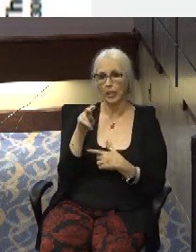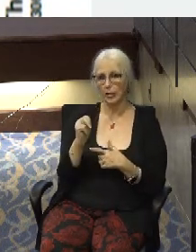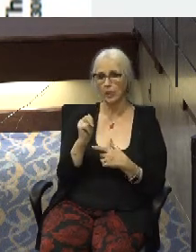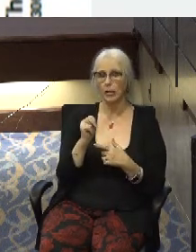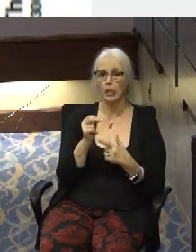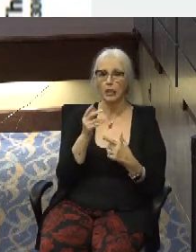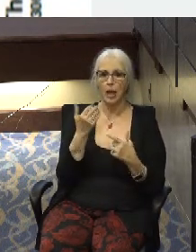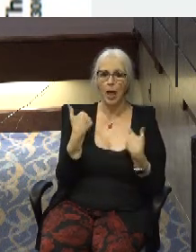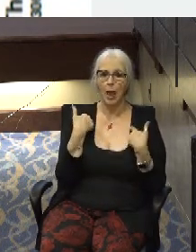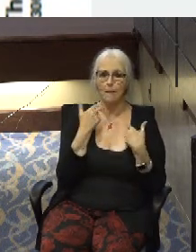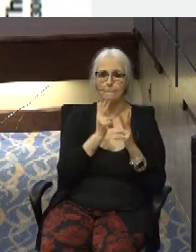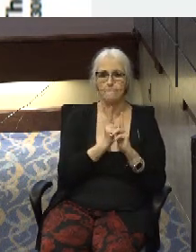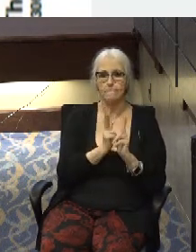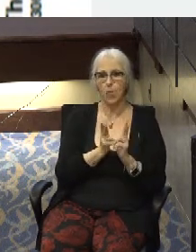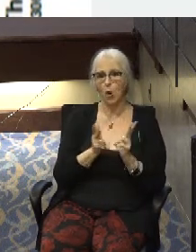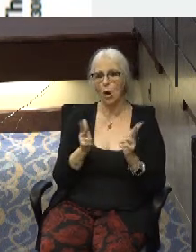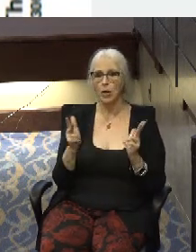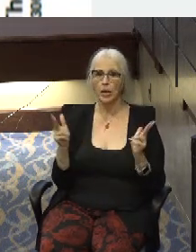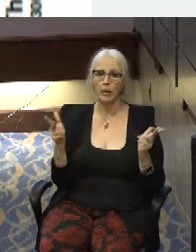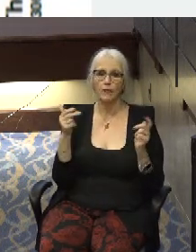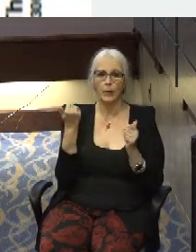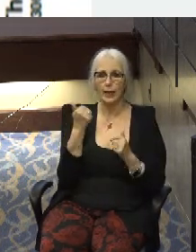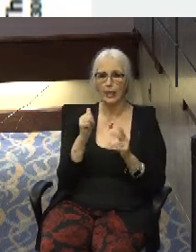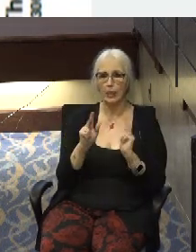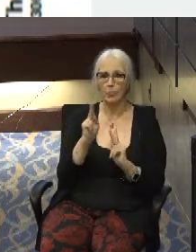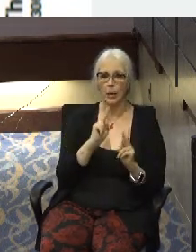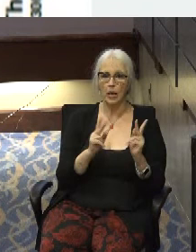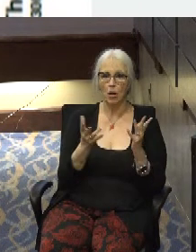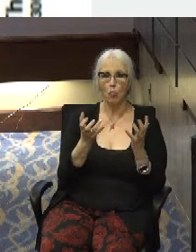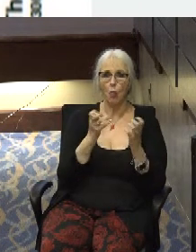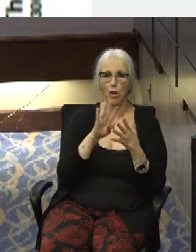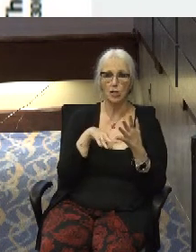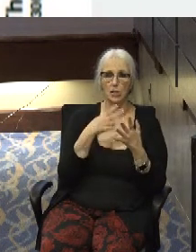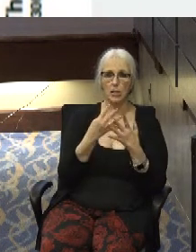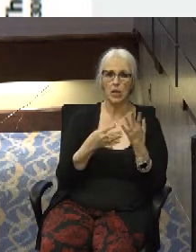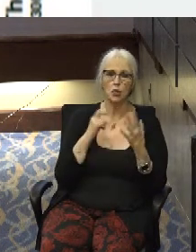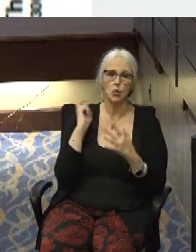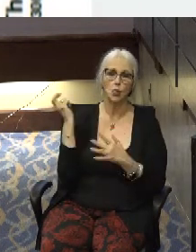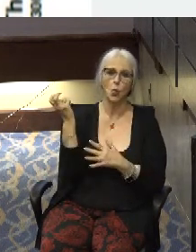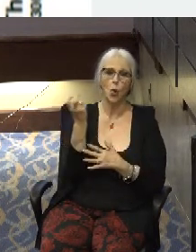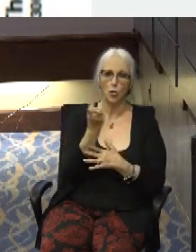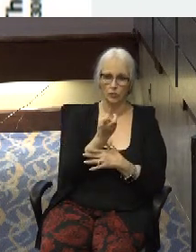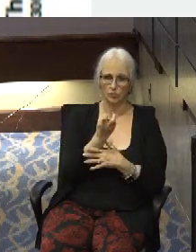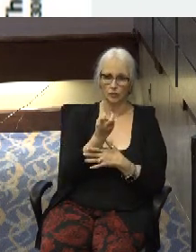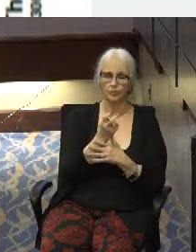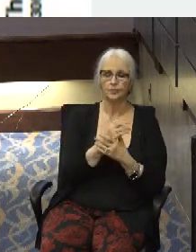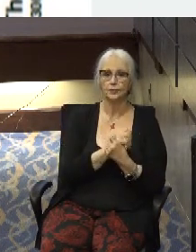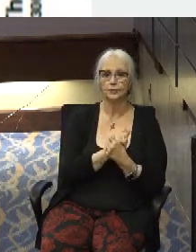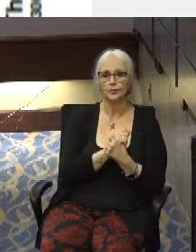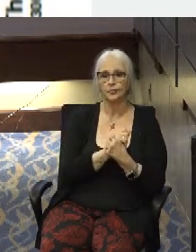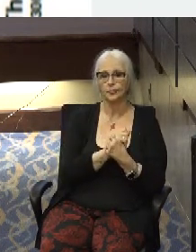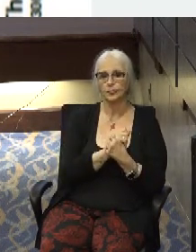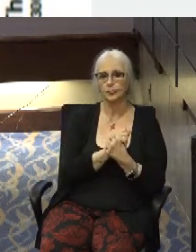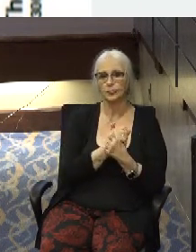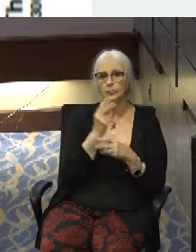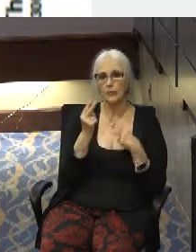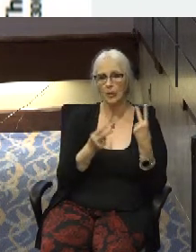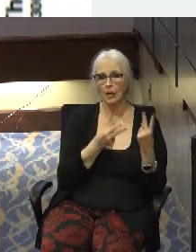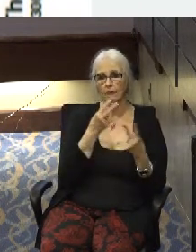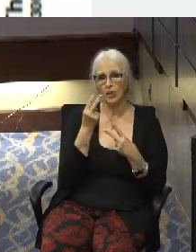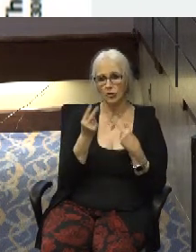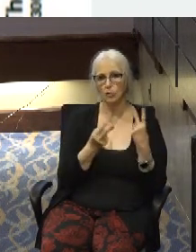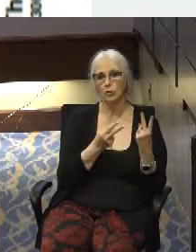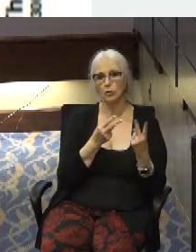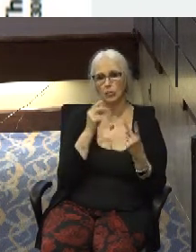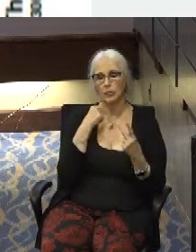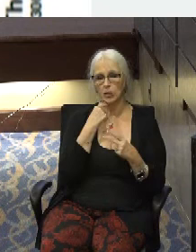have designated parking for anyone who schedules a tour of the facility. And visitors will be instructed